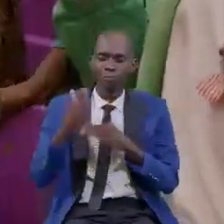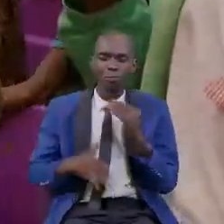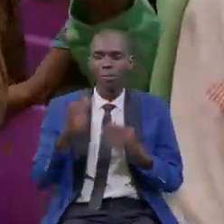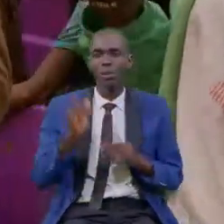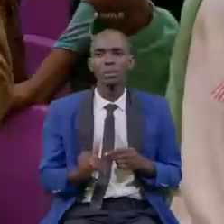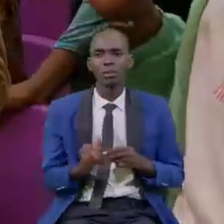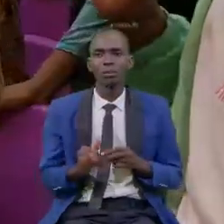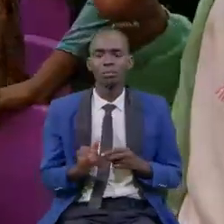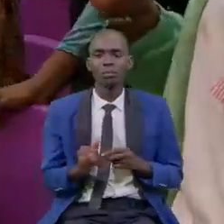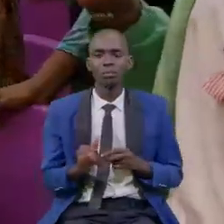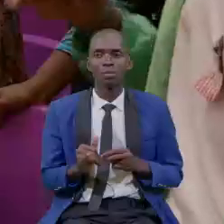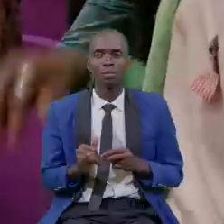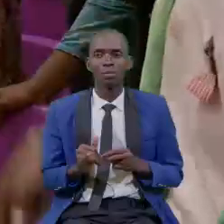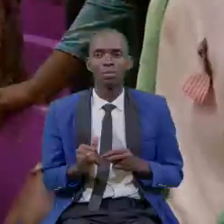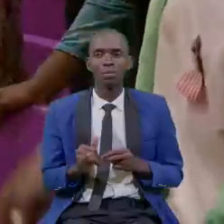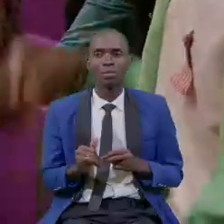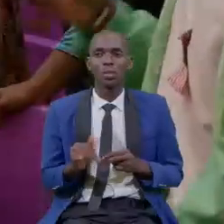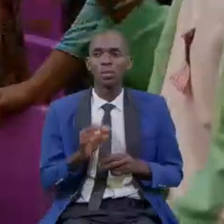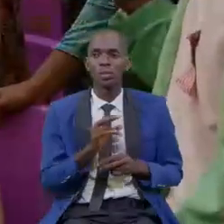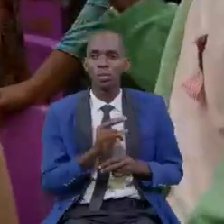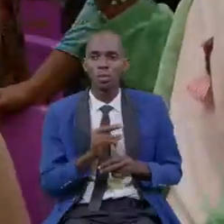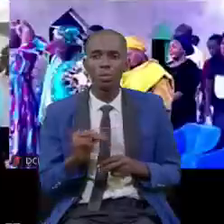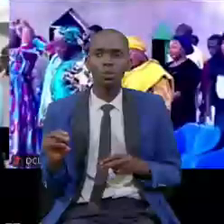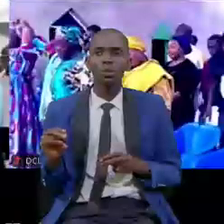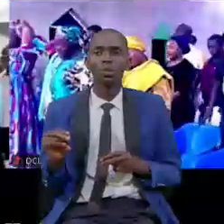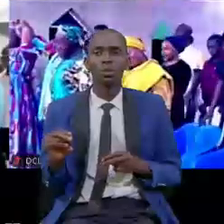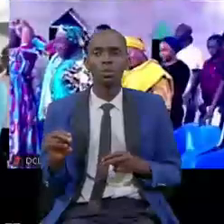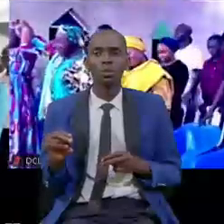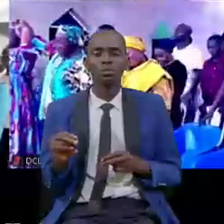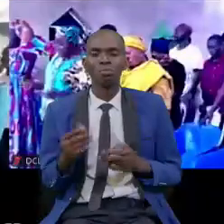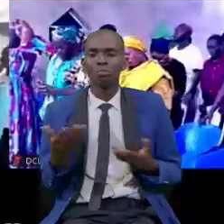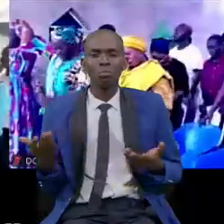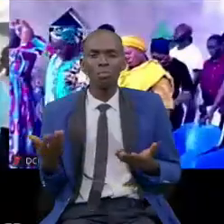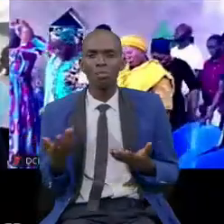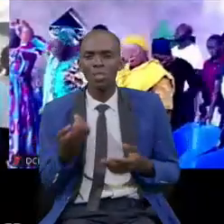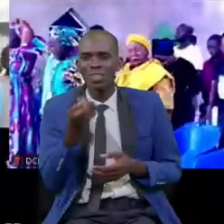No shade or shadow or appearance